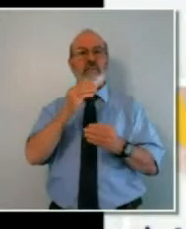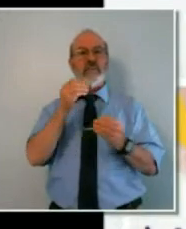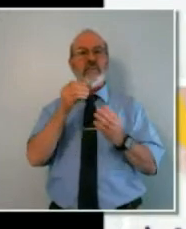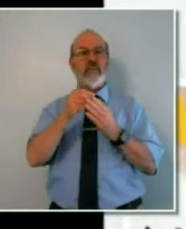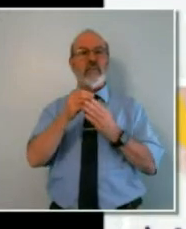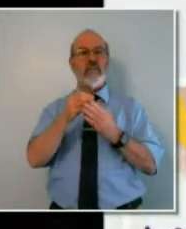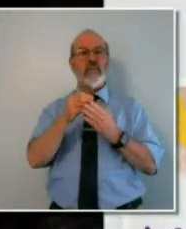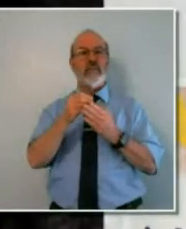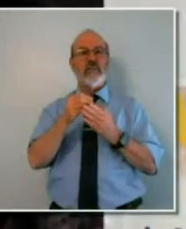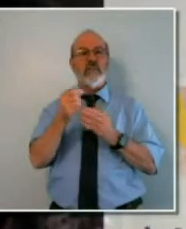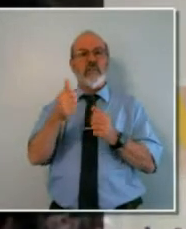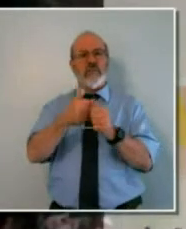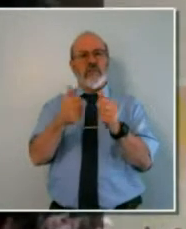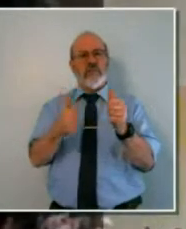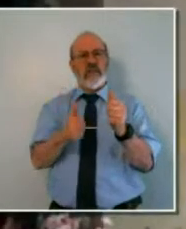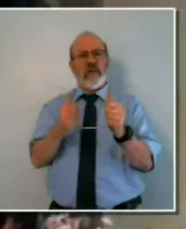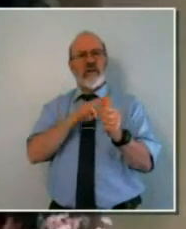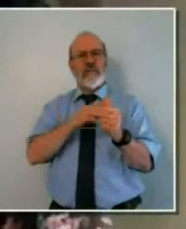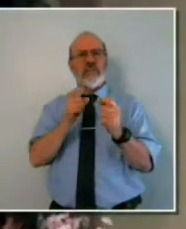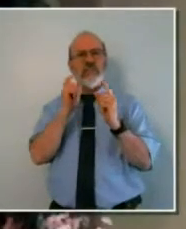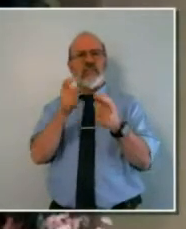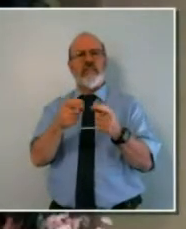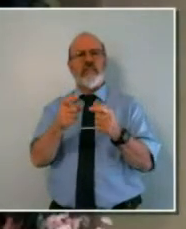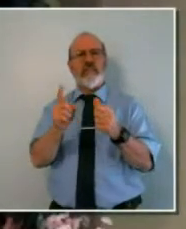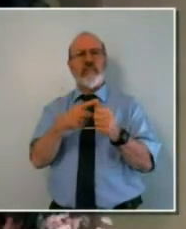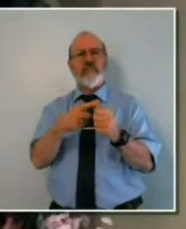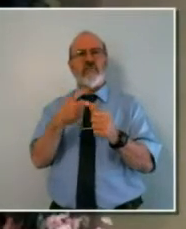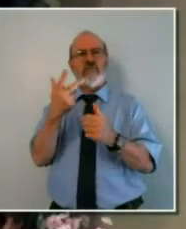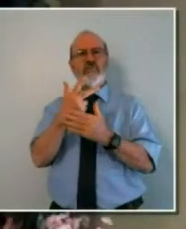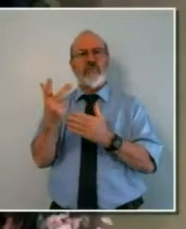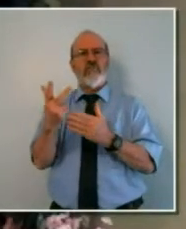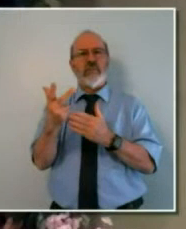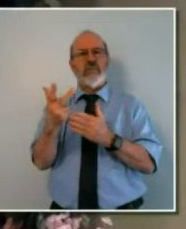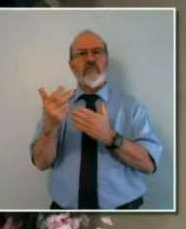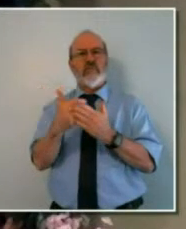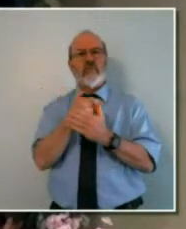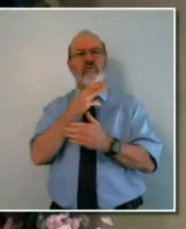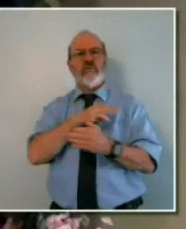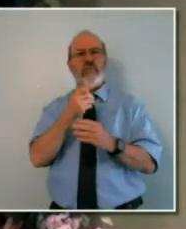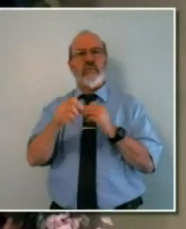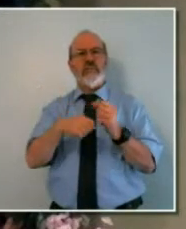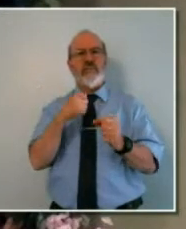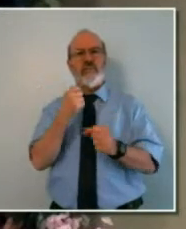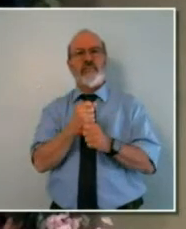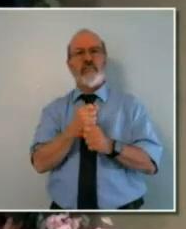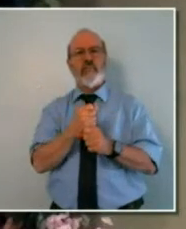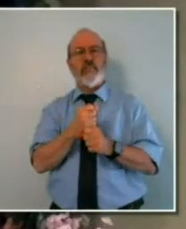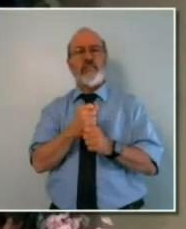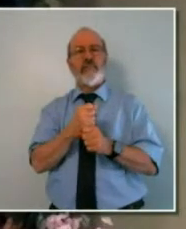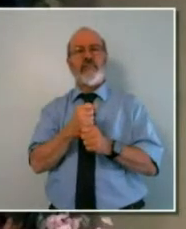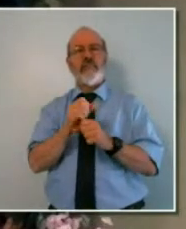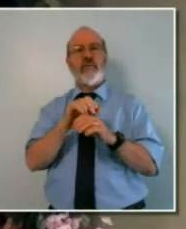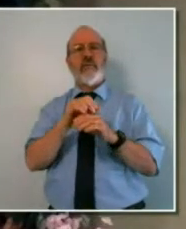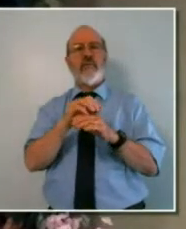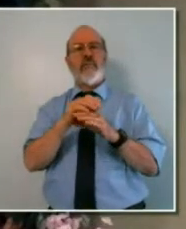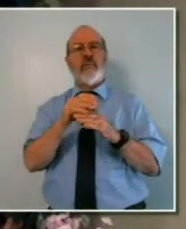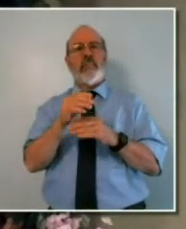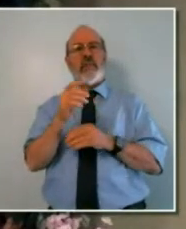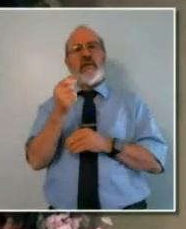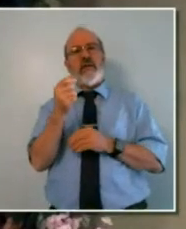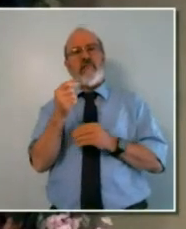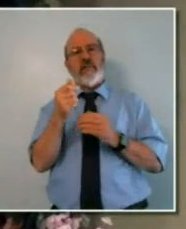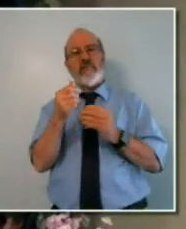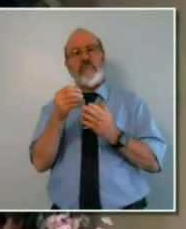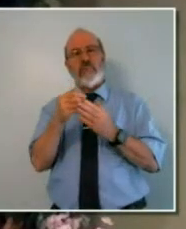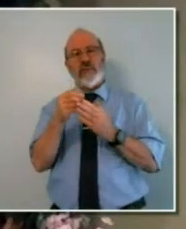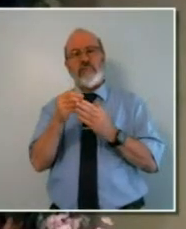a bit behind in our missions giving for the first 3 weeks of our new missions year. And the general fund is lagged behind a little bit, but thanks to all of you